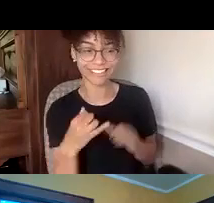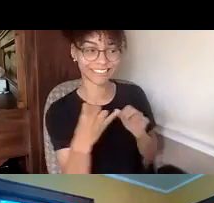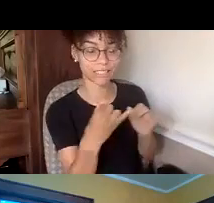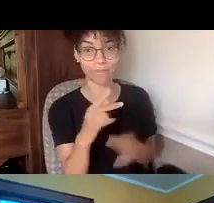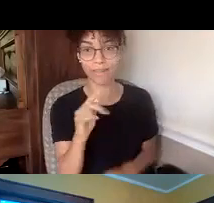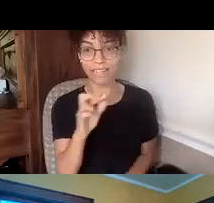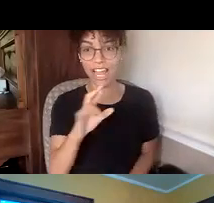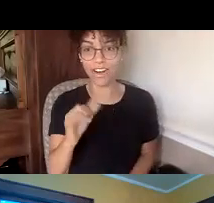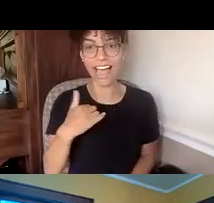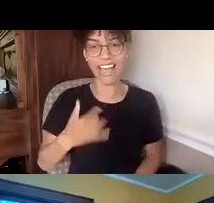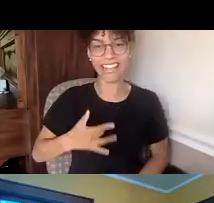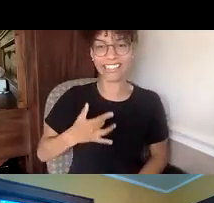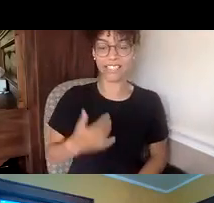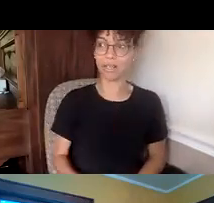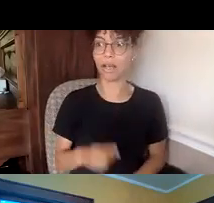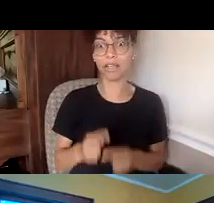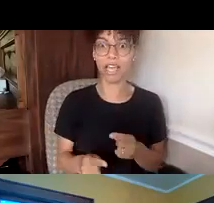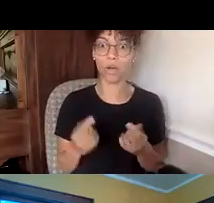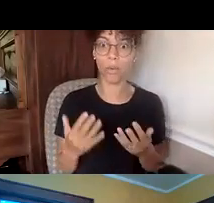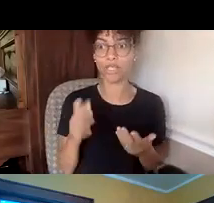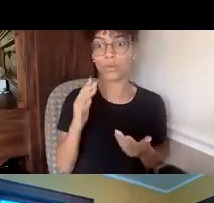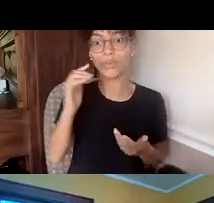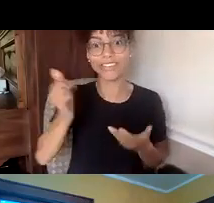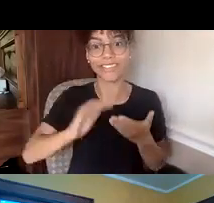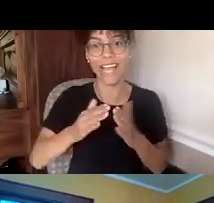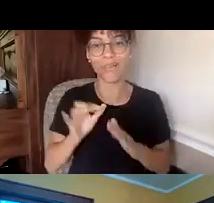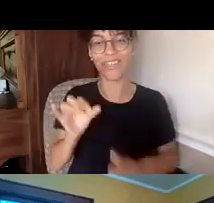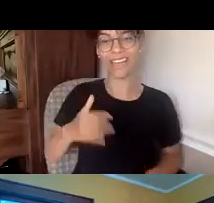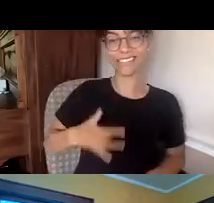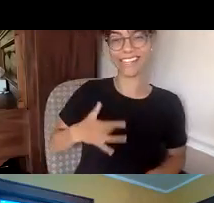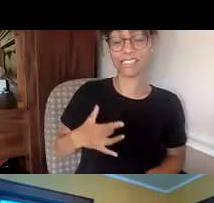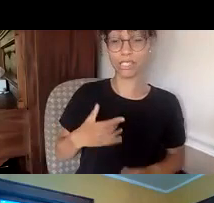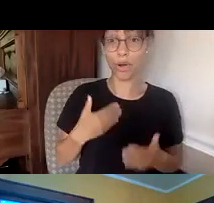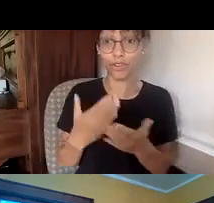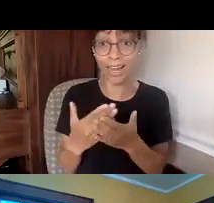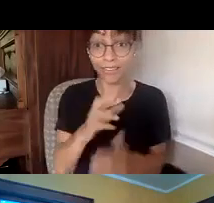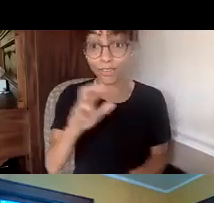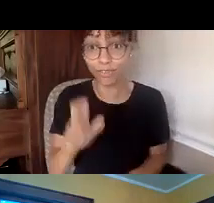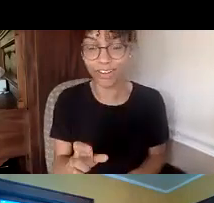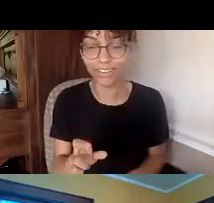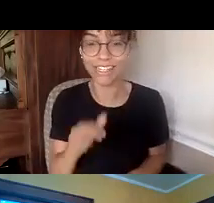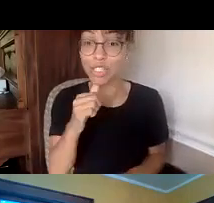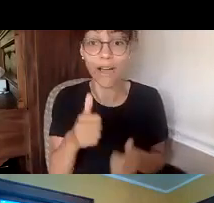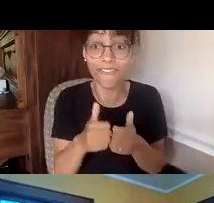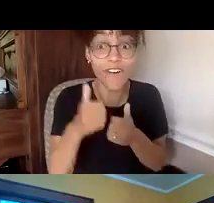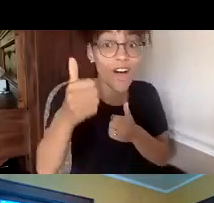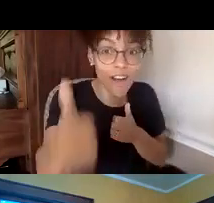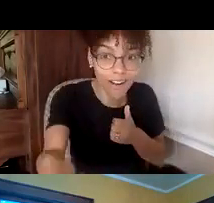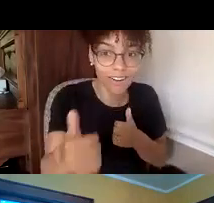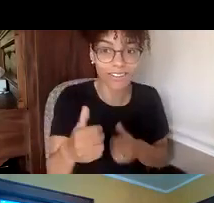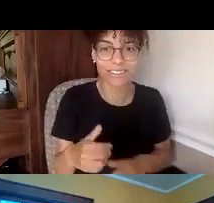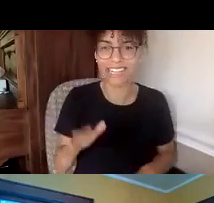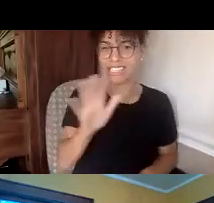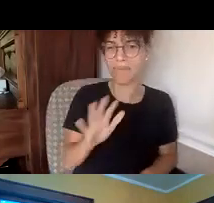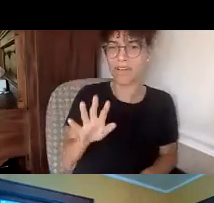I had that sense of like, I just can't wait to get out of this town. And so coming to Rochester, I mean, it's not too far away. Batavia is about like 40